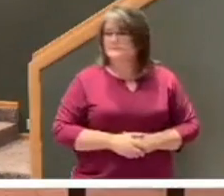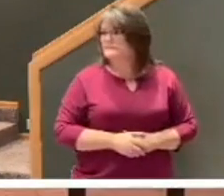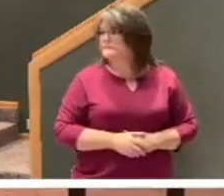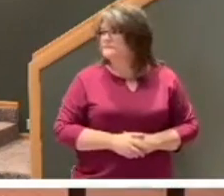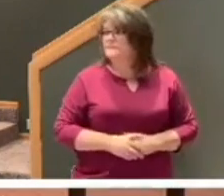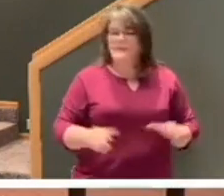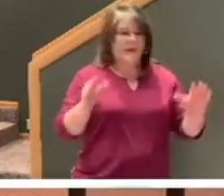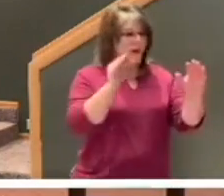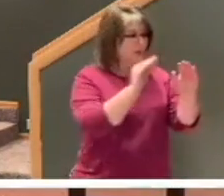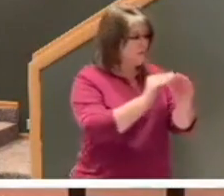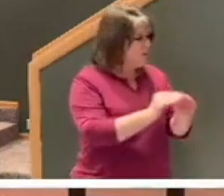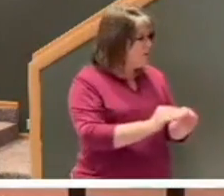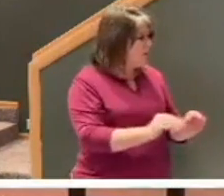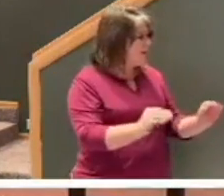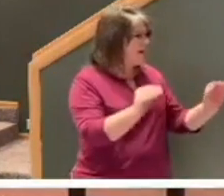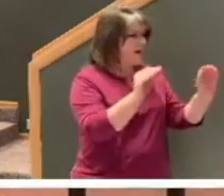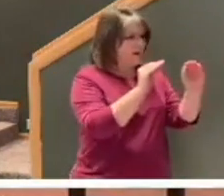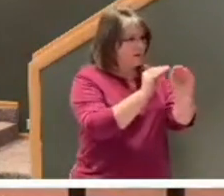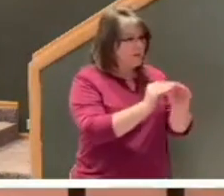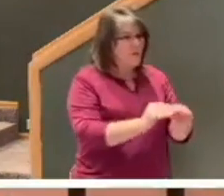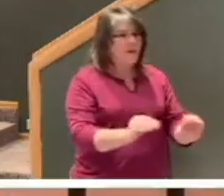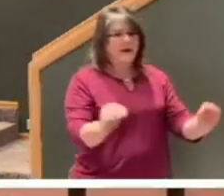And more and more and more.